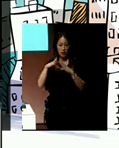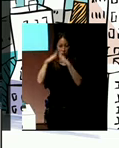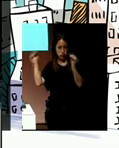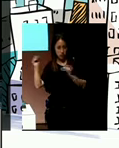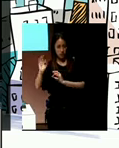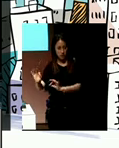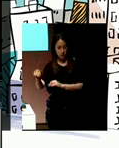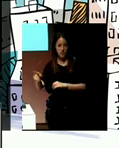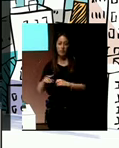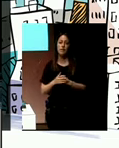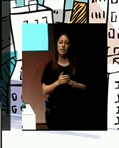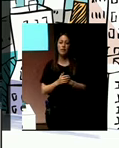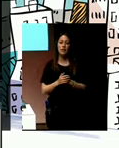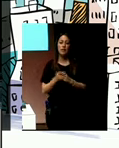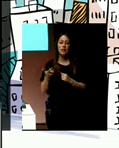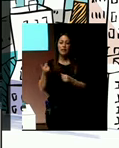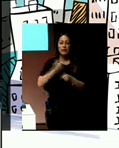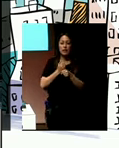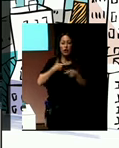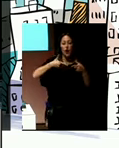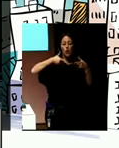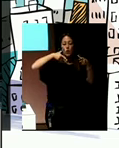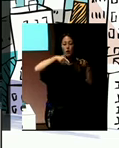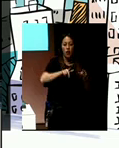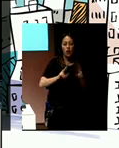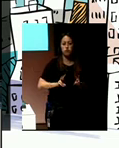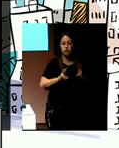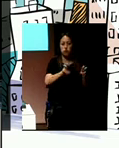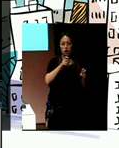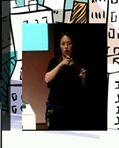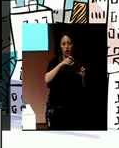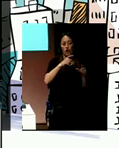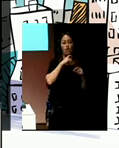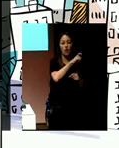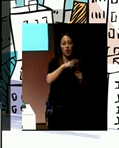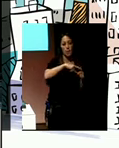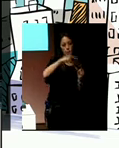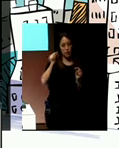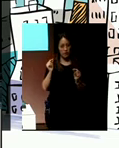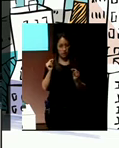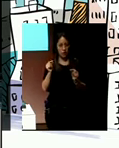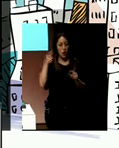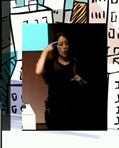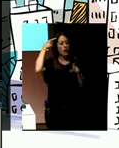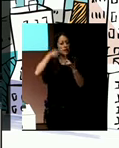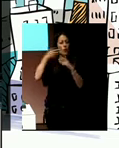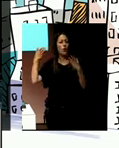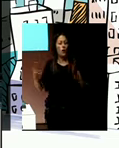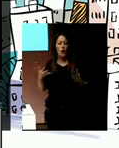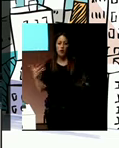Really, as director of the Department of Innovation of the Vodafone